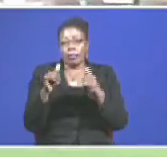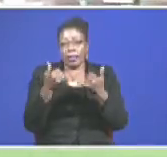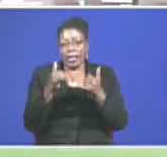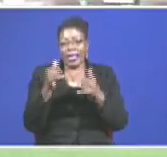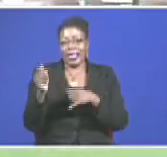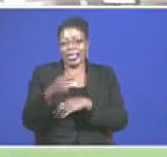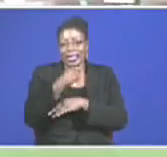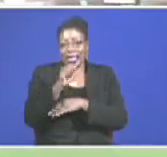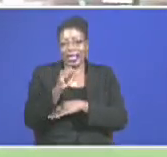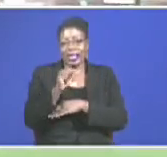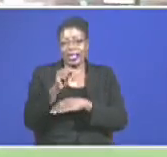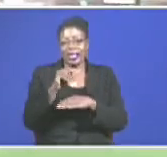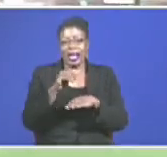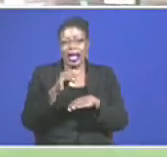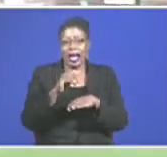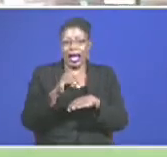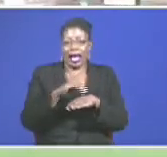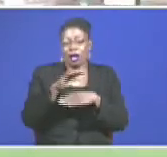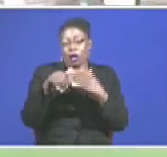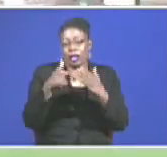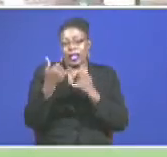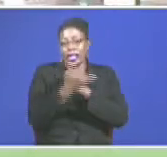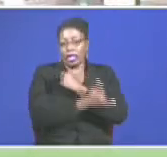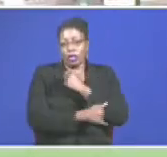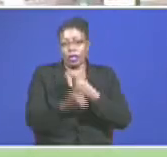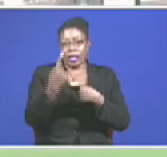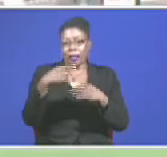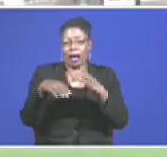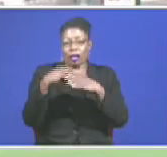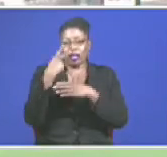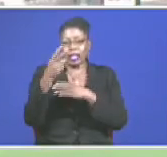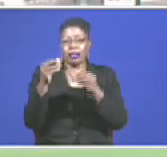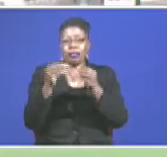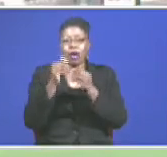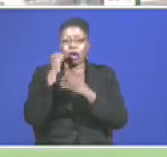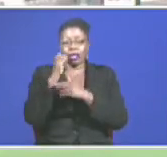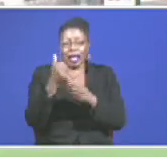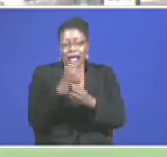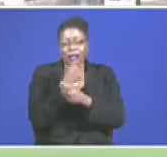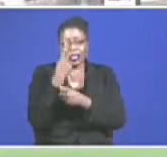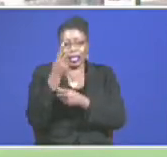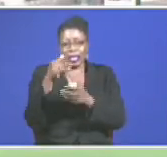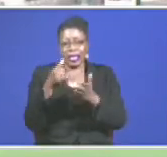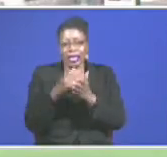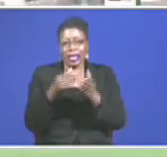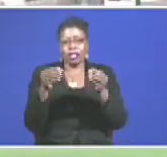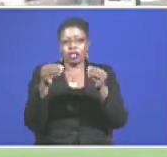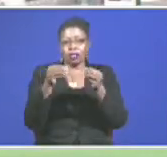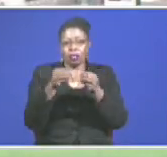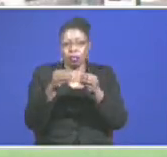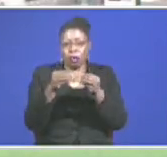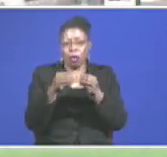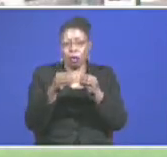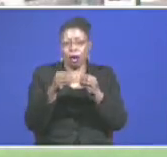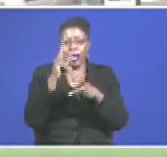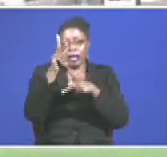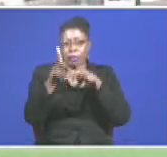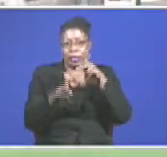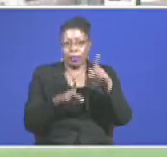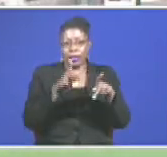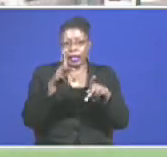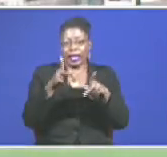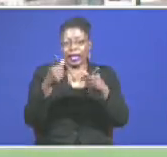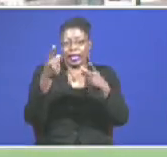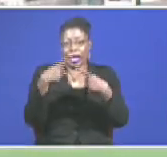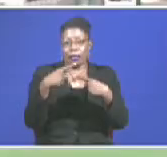playing tennis at all in the country. And when I come out and see a lot more girls playing, I love it, because that means there's more, people that can be able